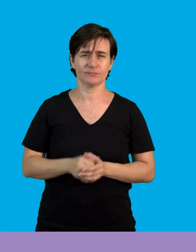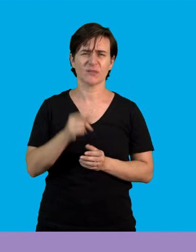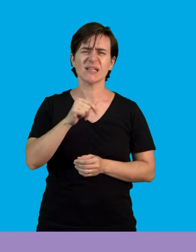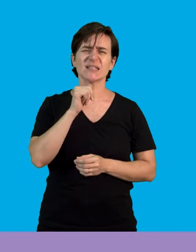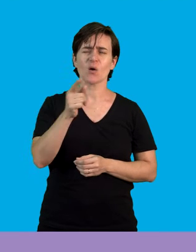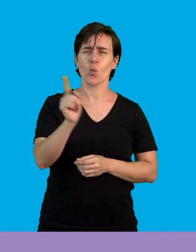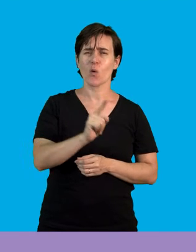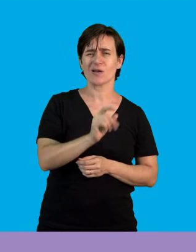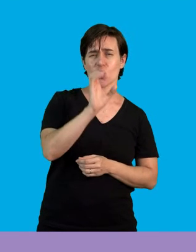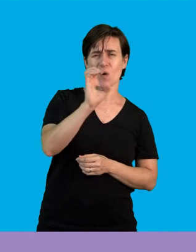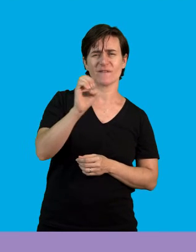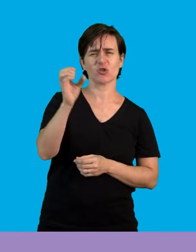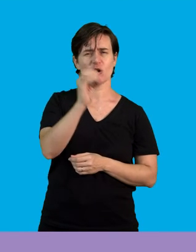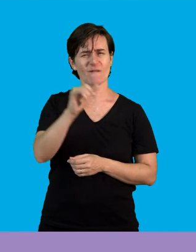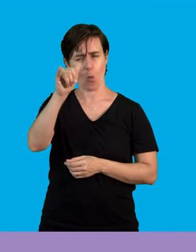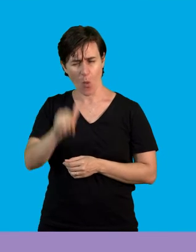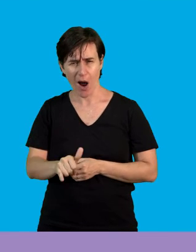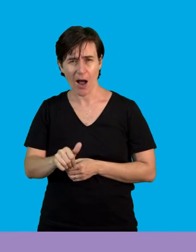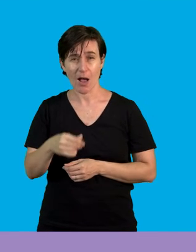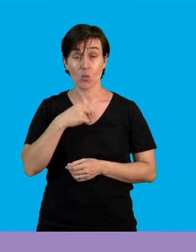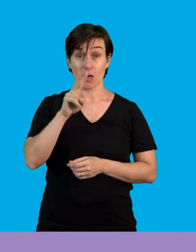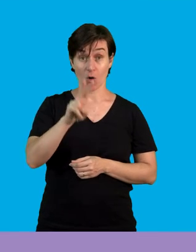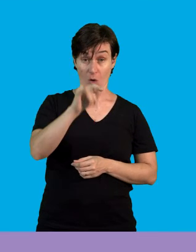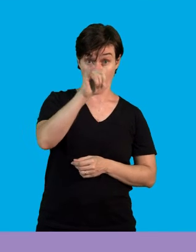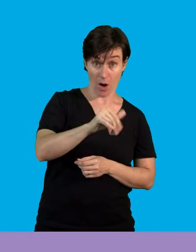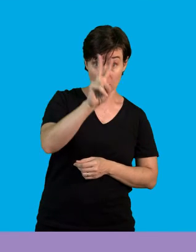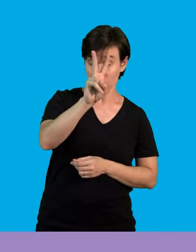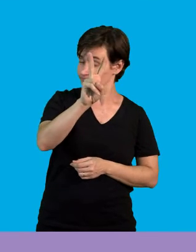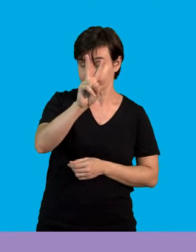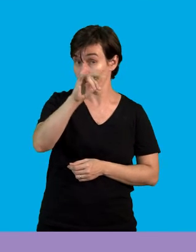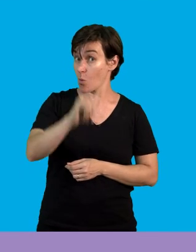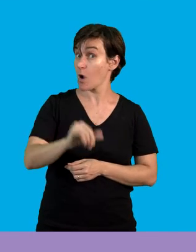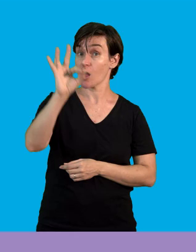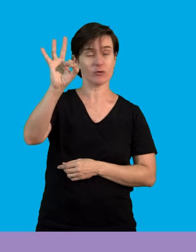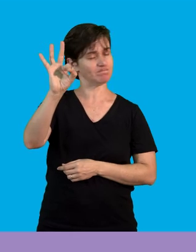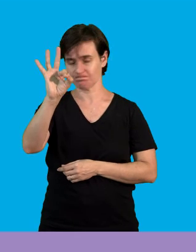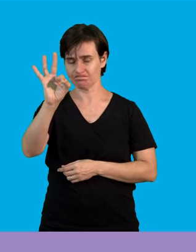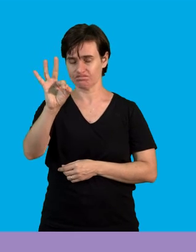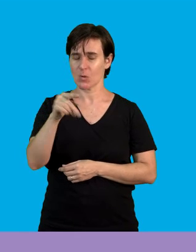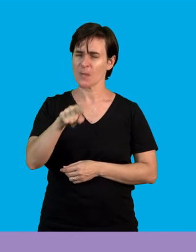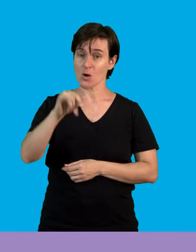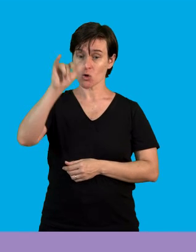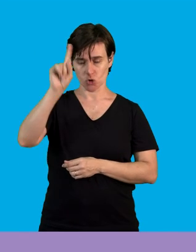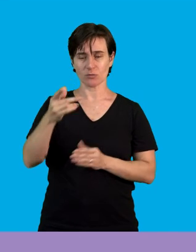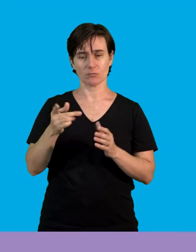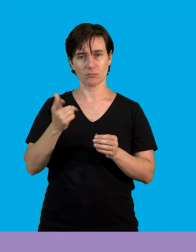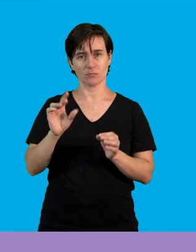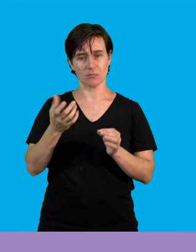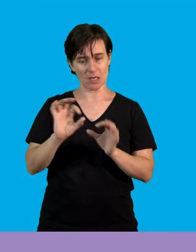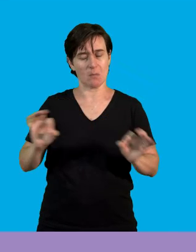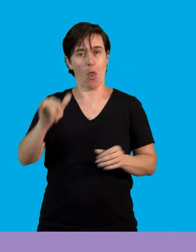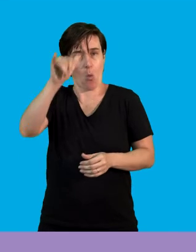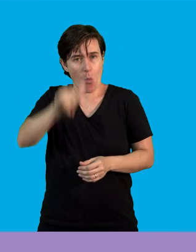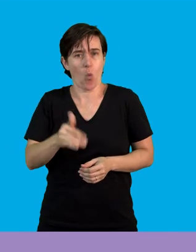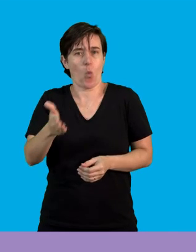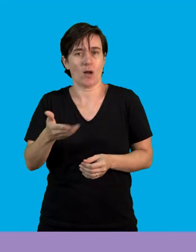question says, what is the coefficient of y, we look for where y does not have a square and does not